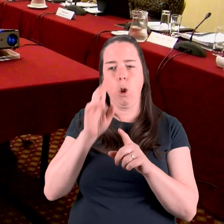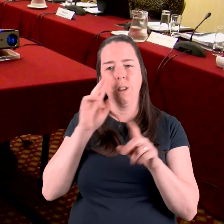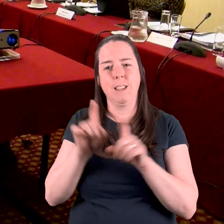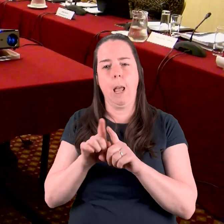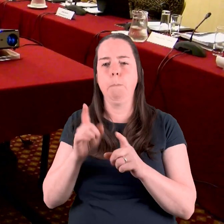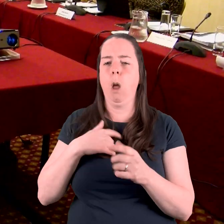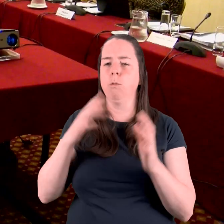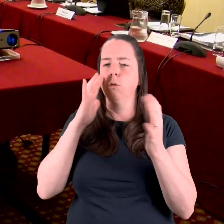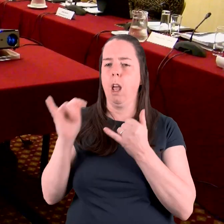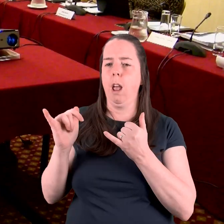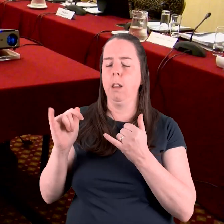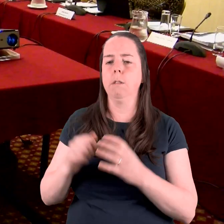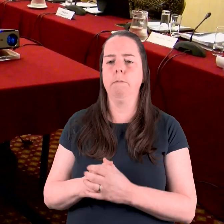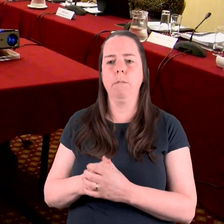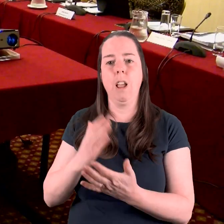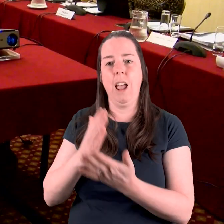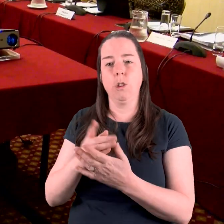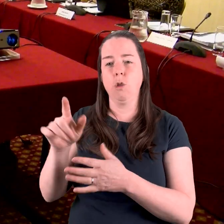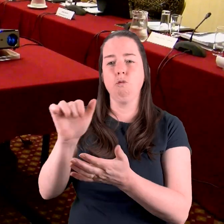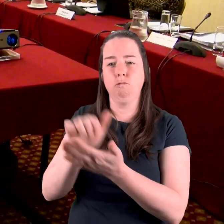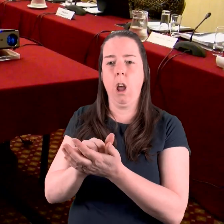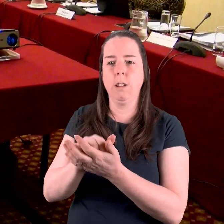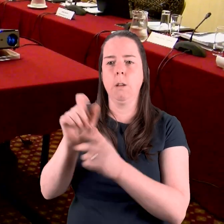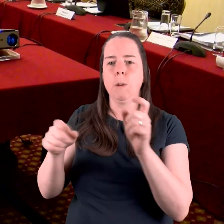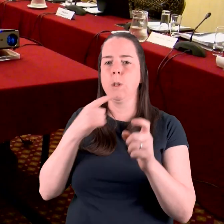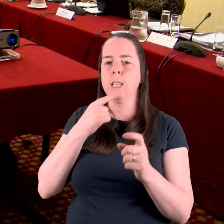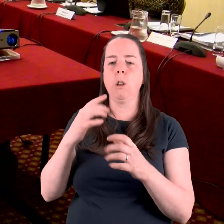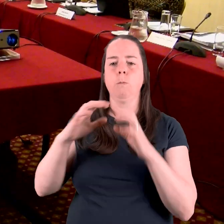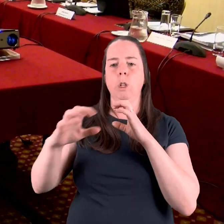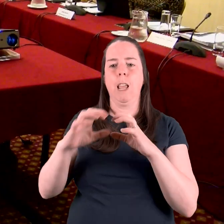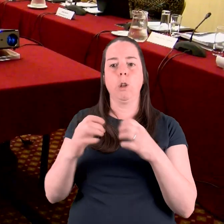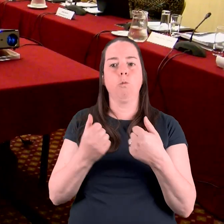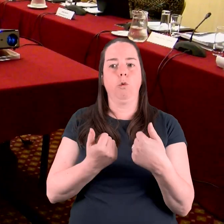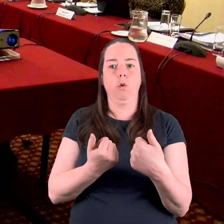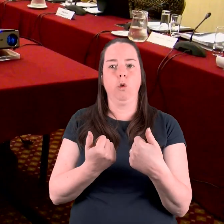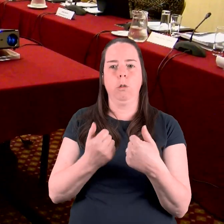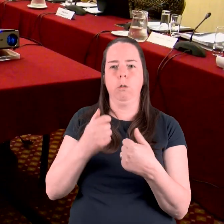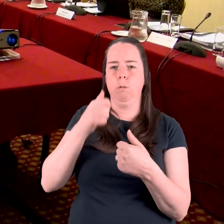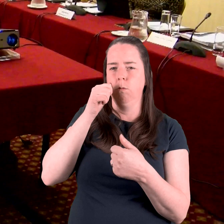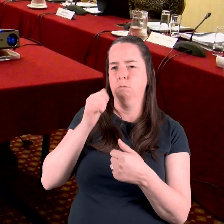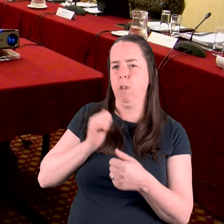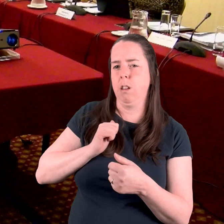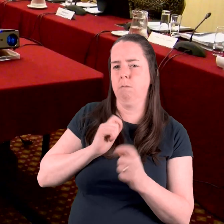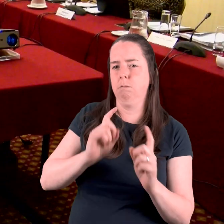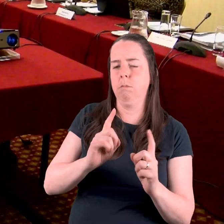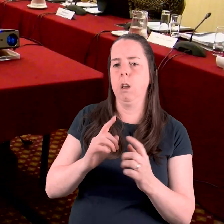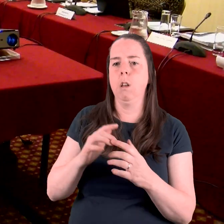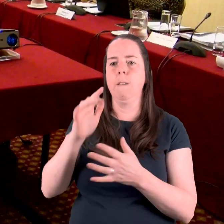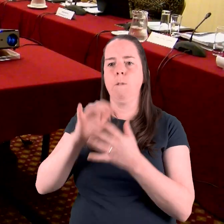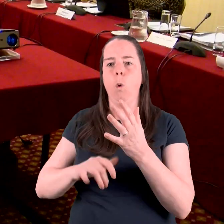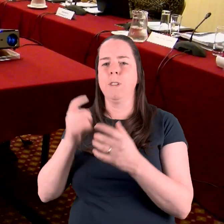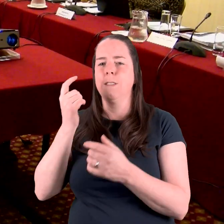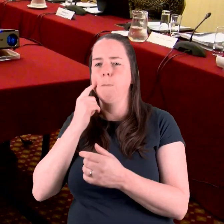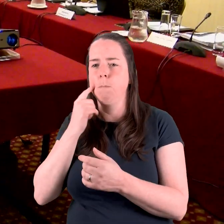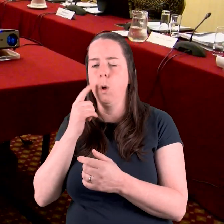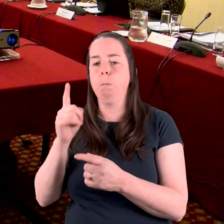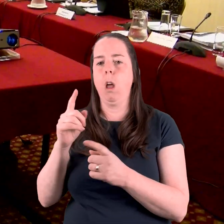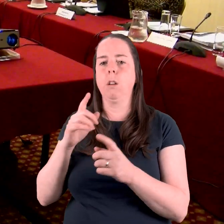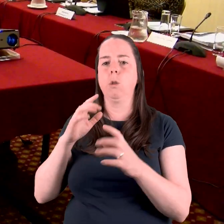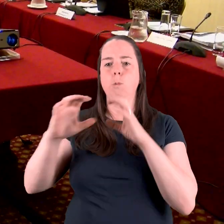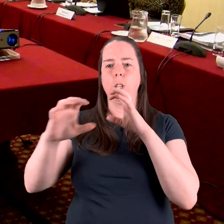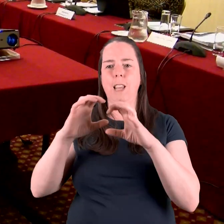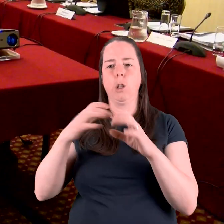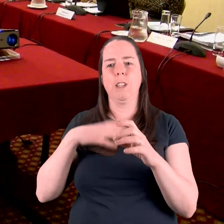like it's the same thing, so I will just check that, Iona. But actually, you're right though. When people said the communication was good, we knew what we were expecting. The form was